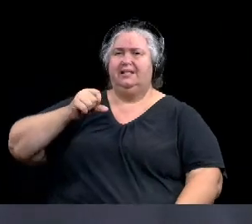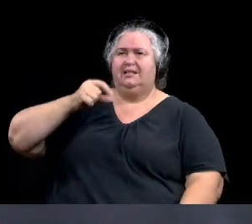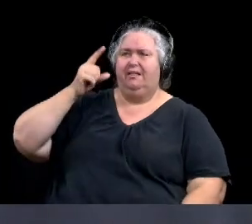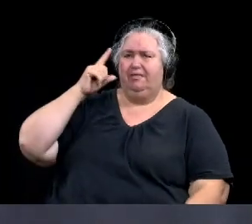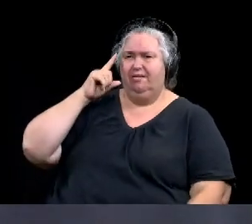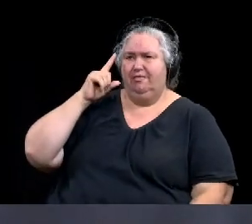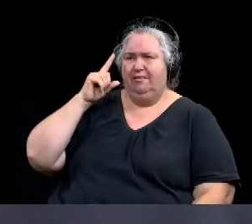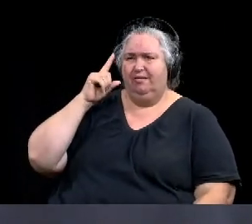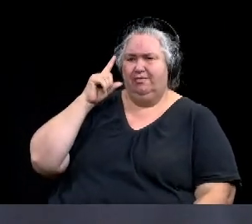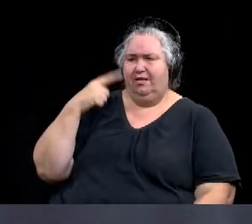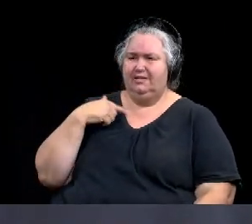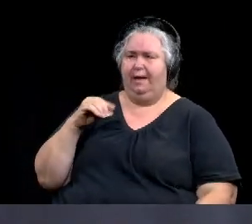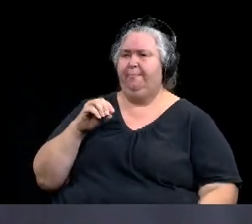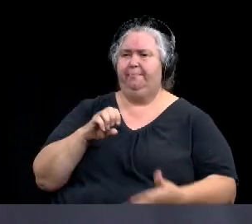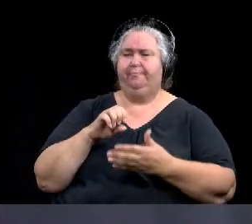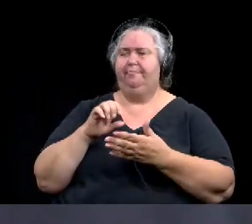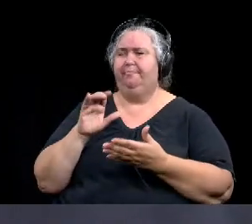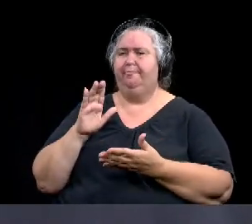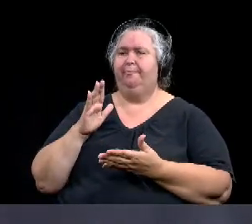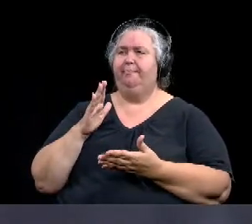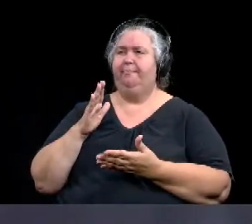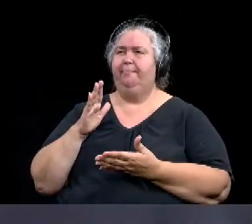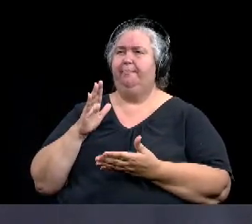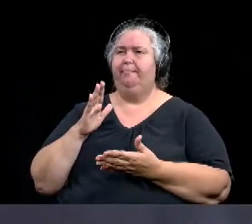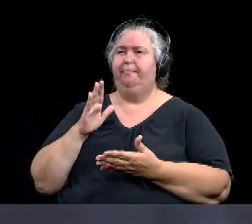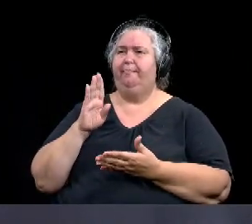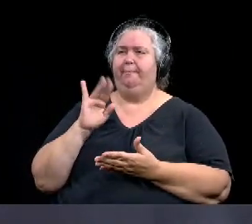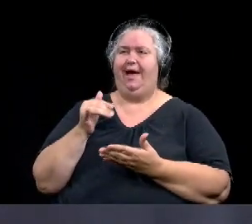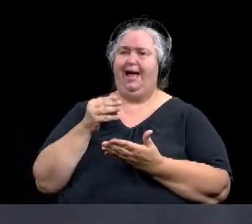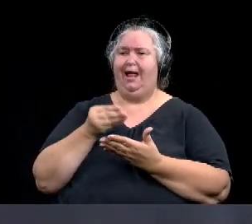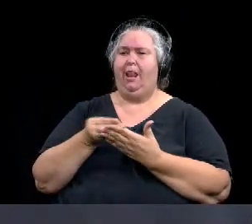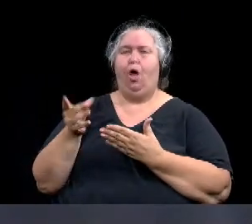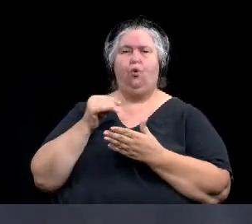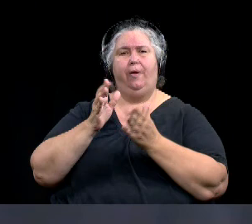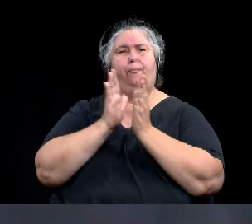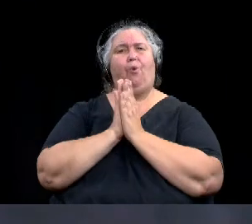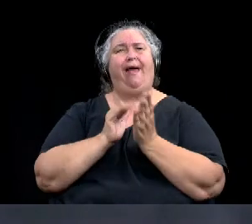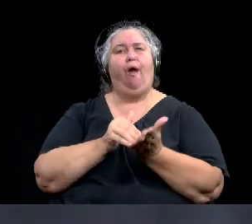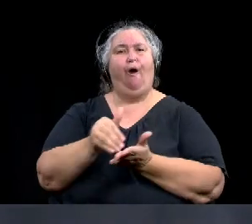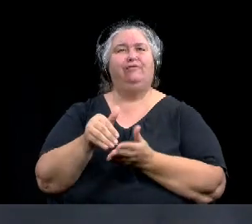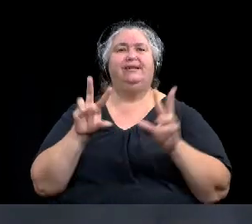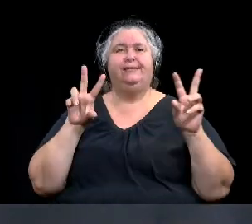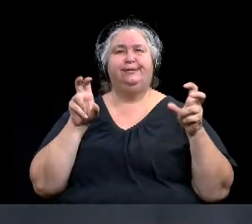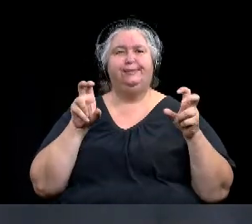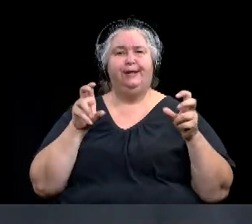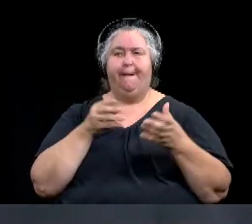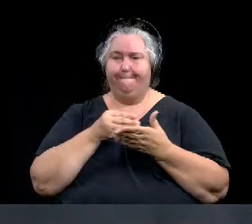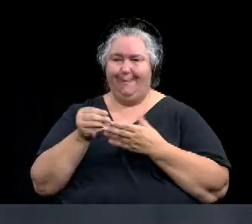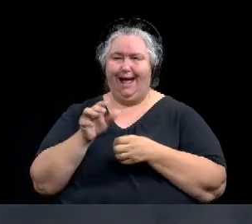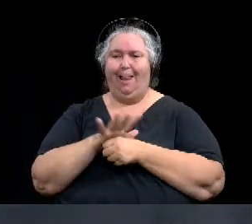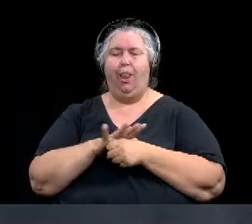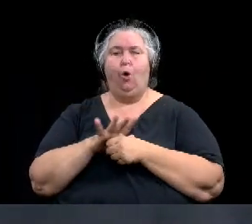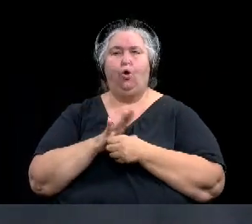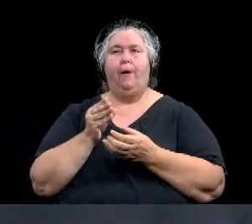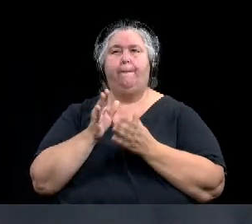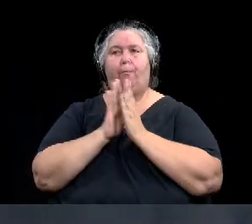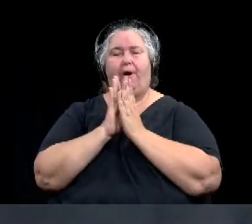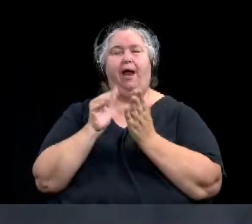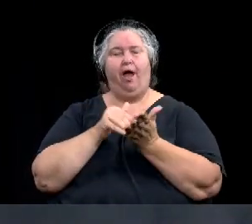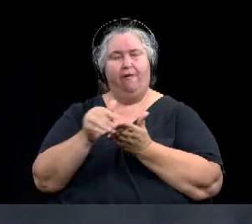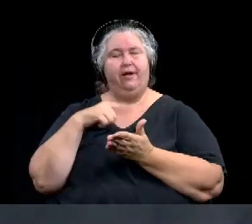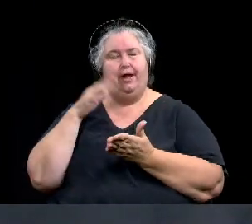my motto is buy local and pray often. And there'll be some bumper stickers coming out for that.